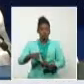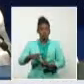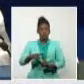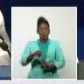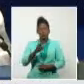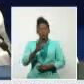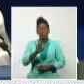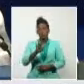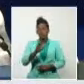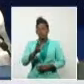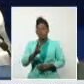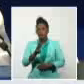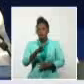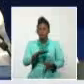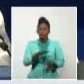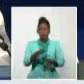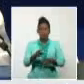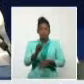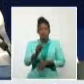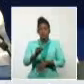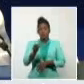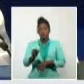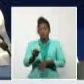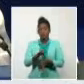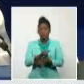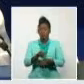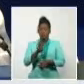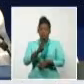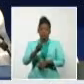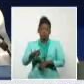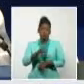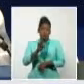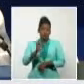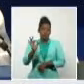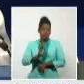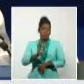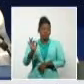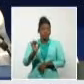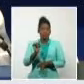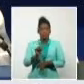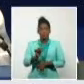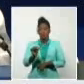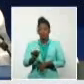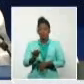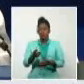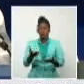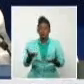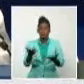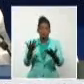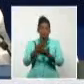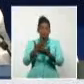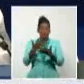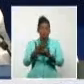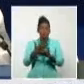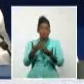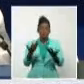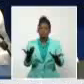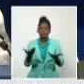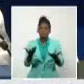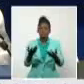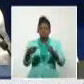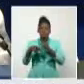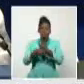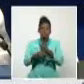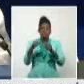Yesterday, in 2 cases, the source of infection could not be identified, And to date,